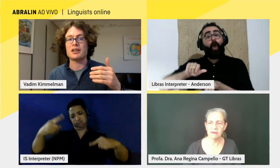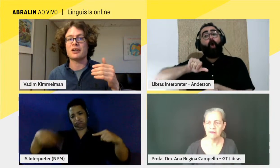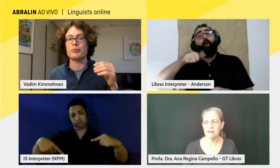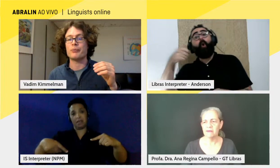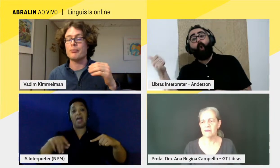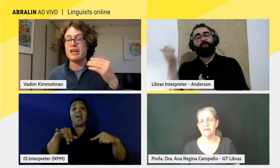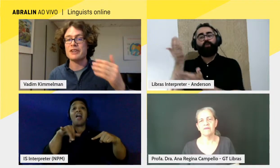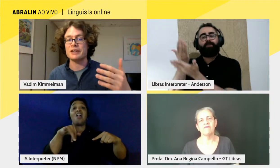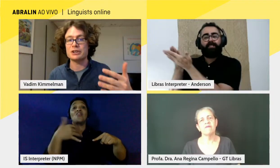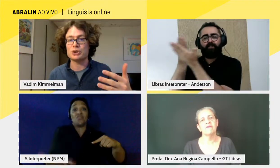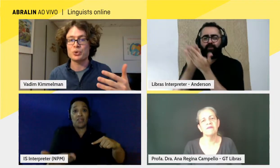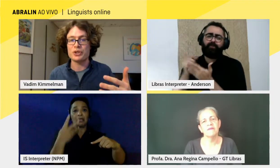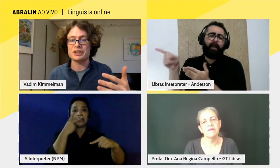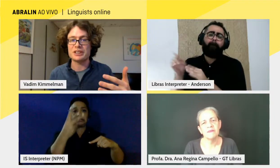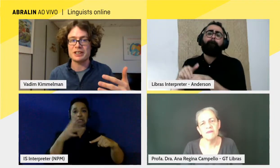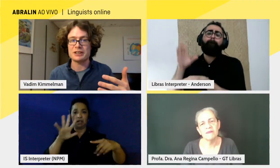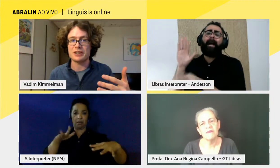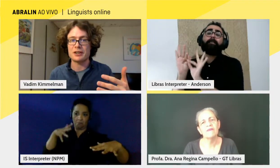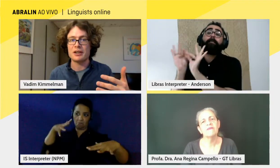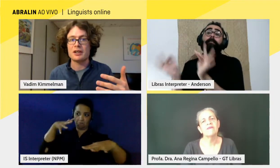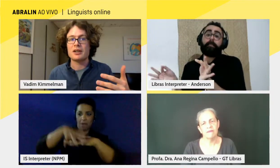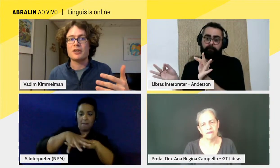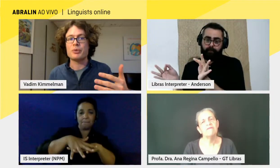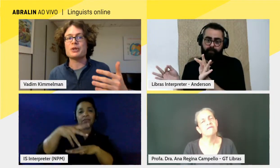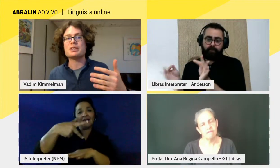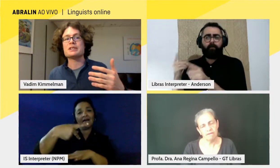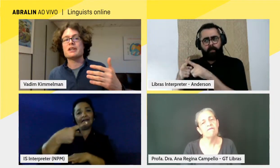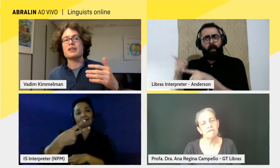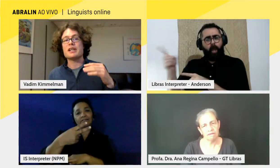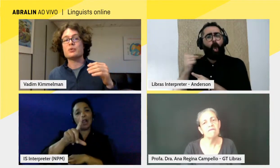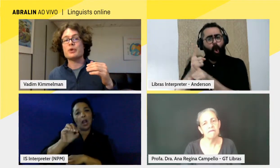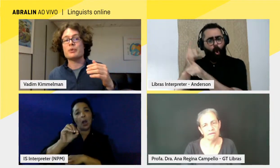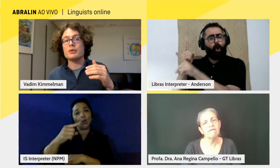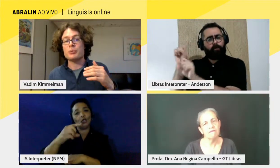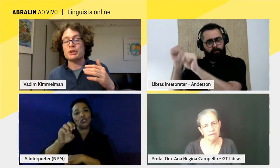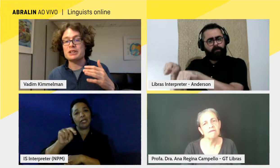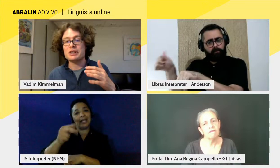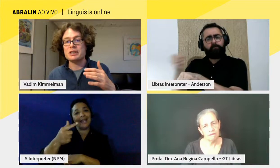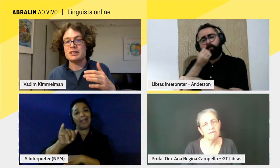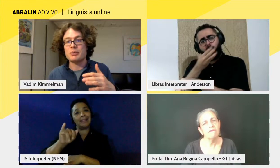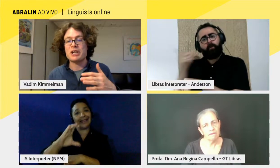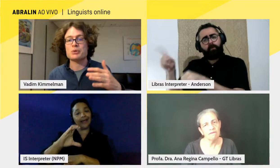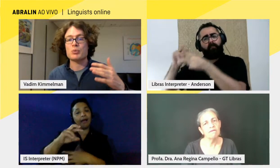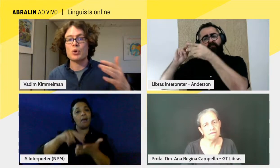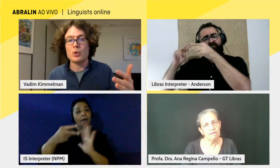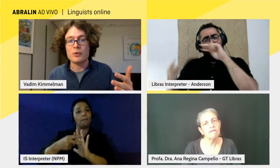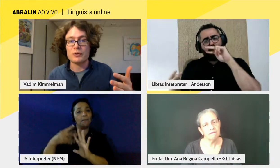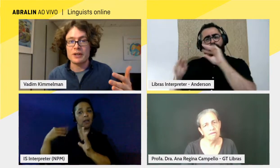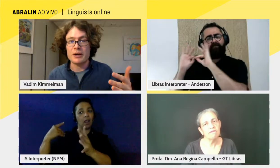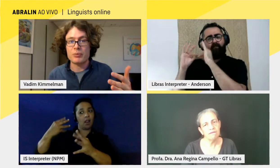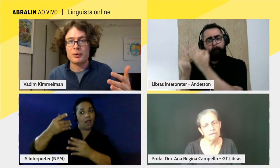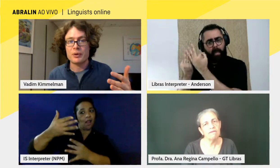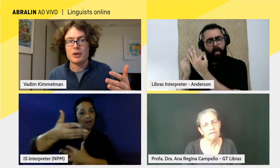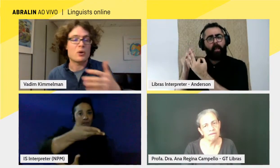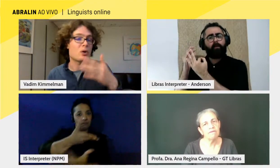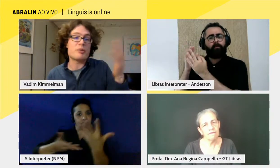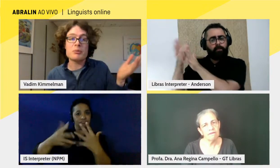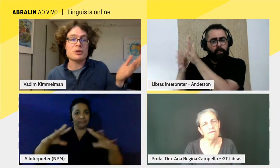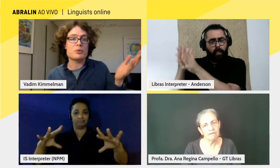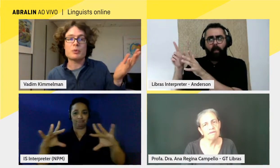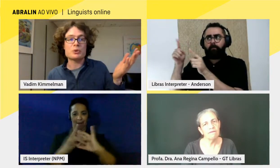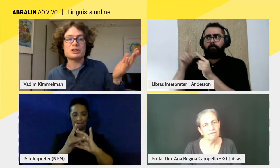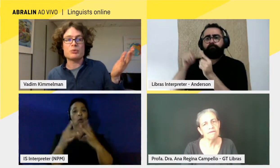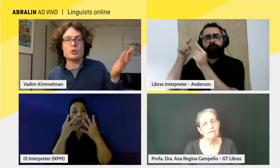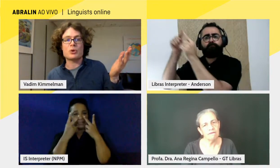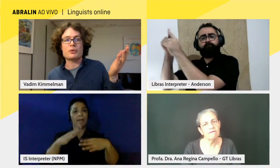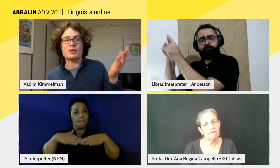phylogenetic methods to this data, because then we will potentially see much more overlap. Or